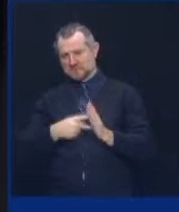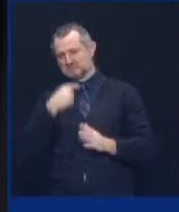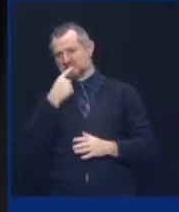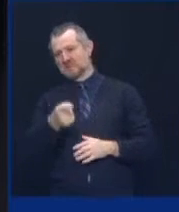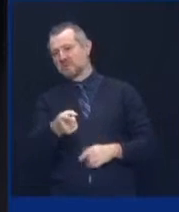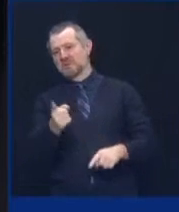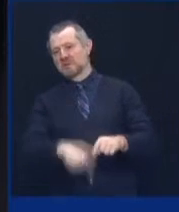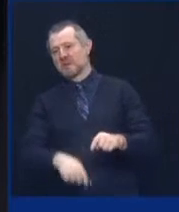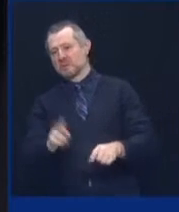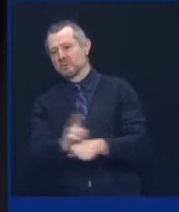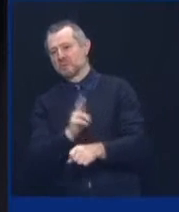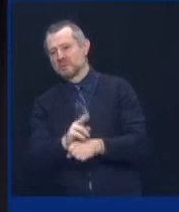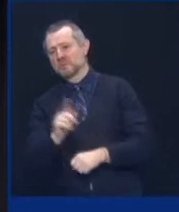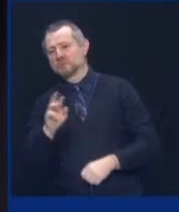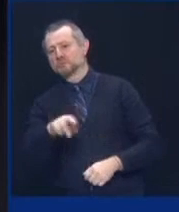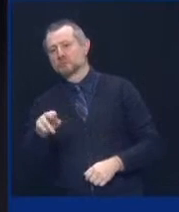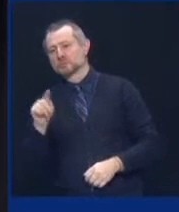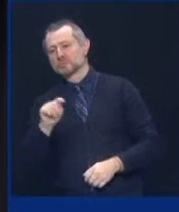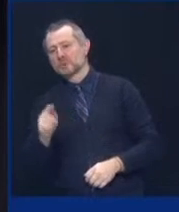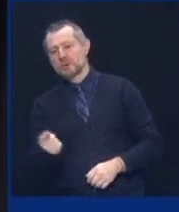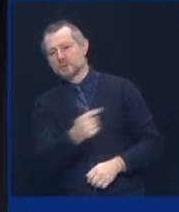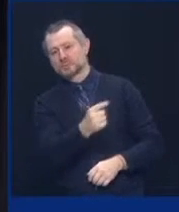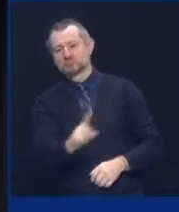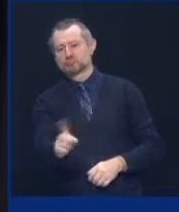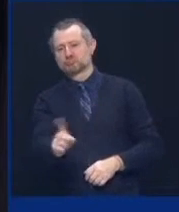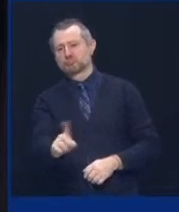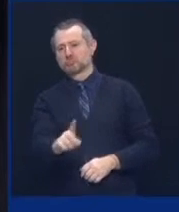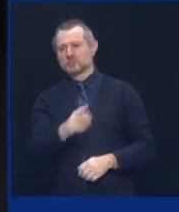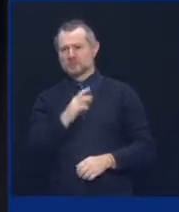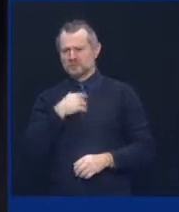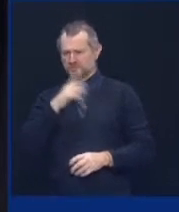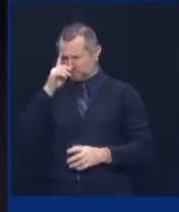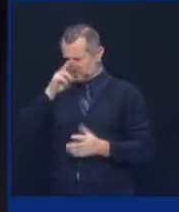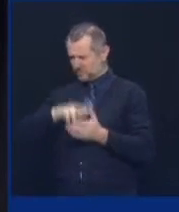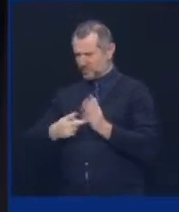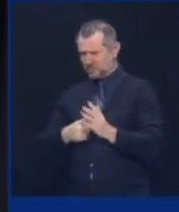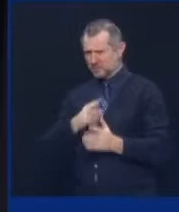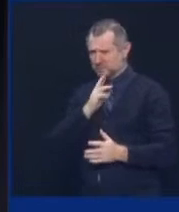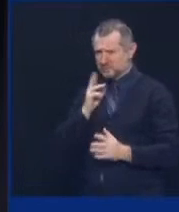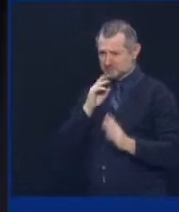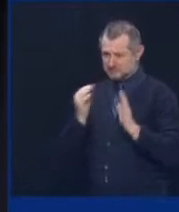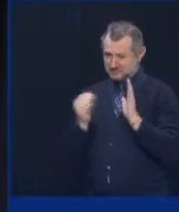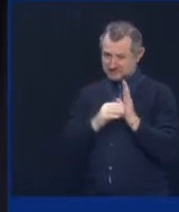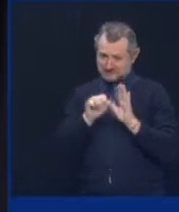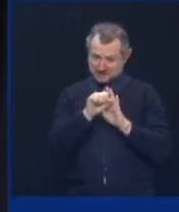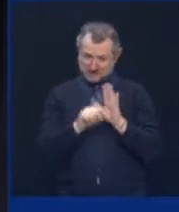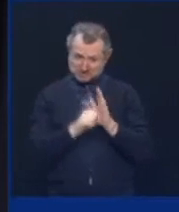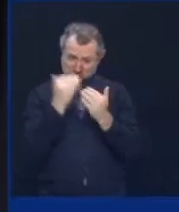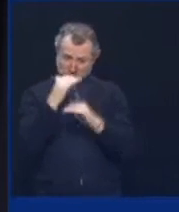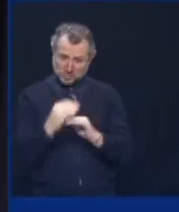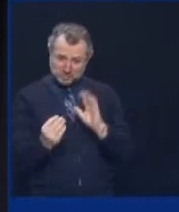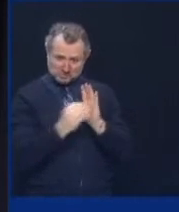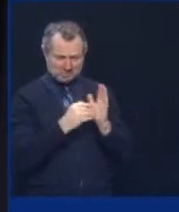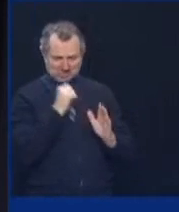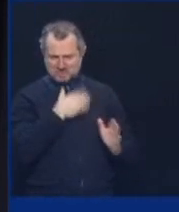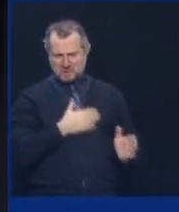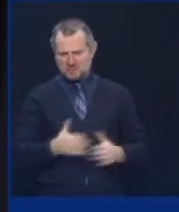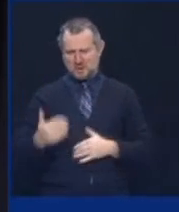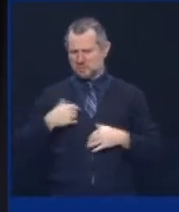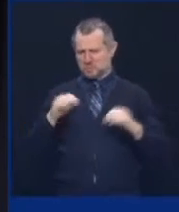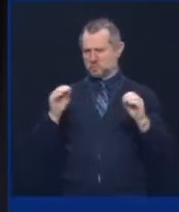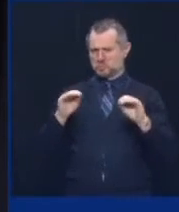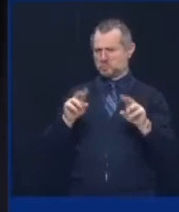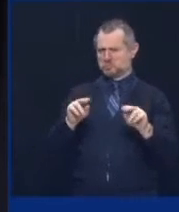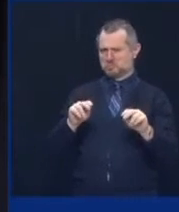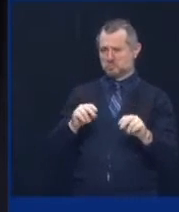That was never the intention of a state regulation. I don't have any more